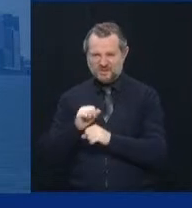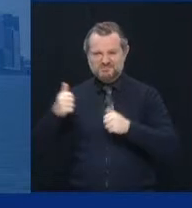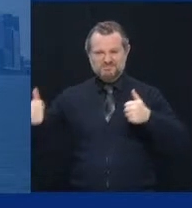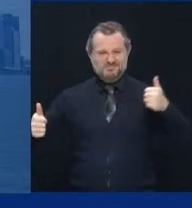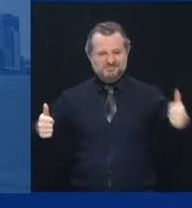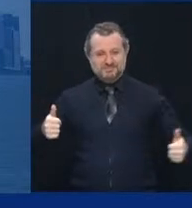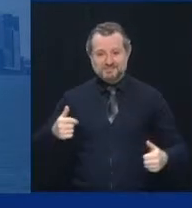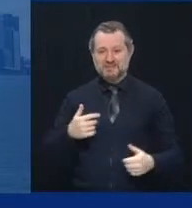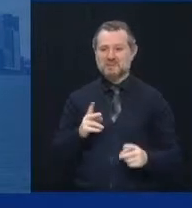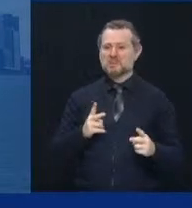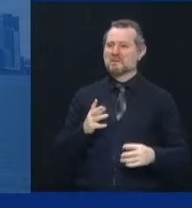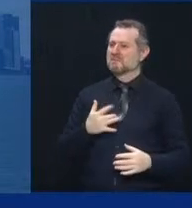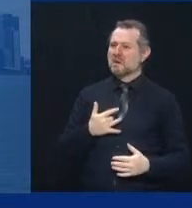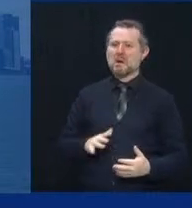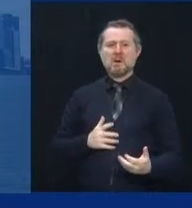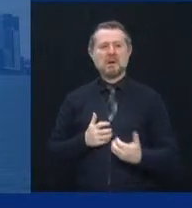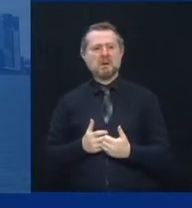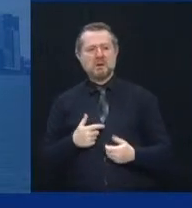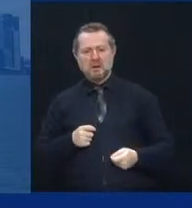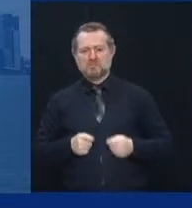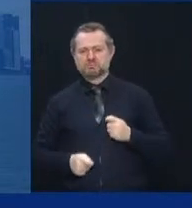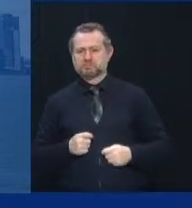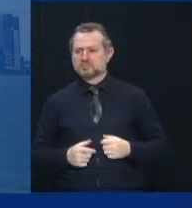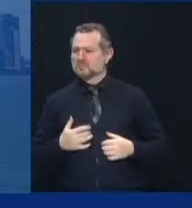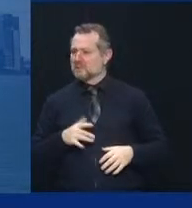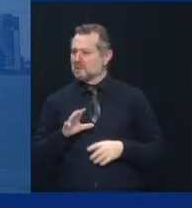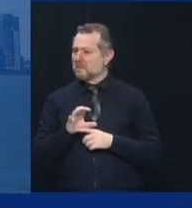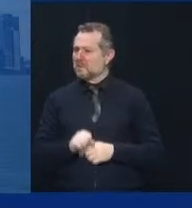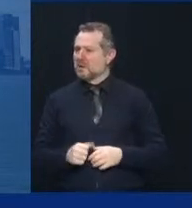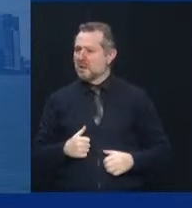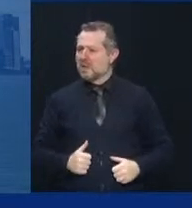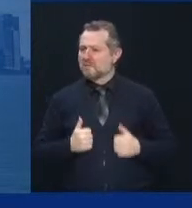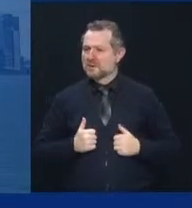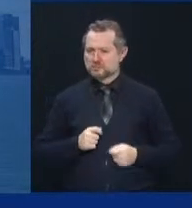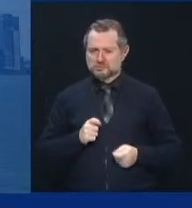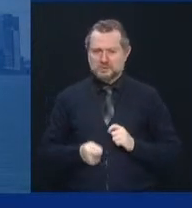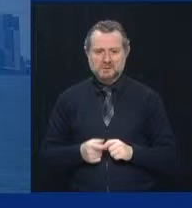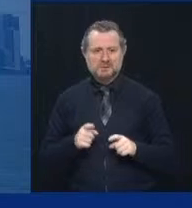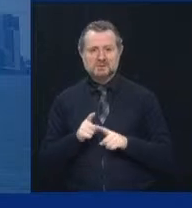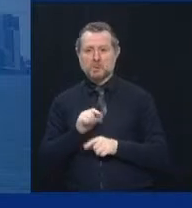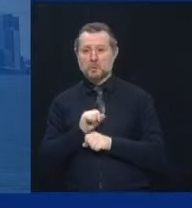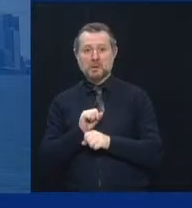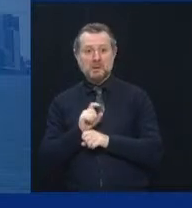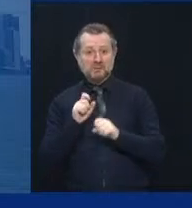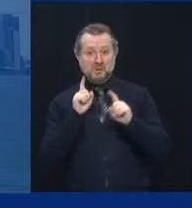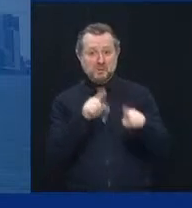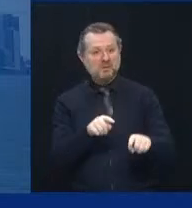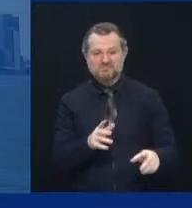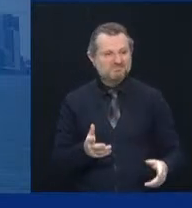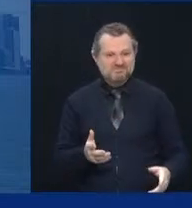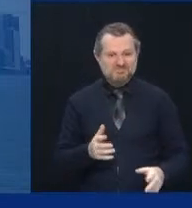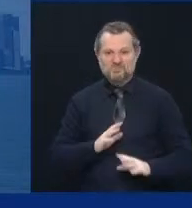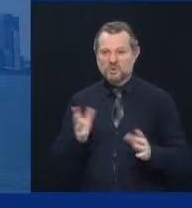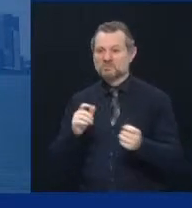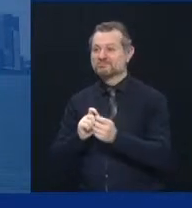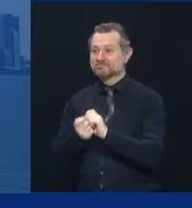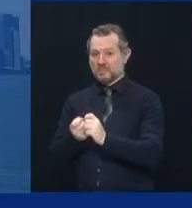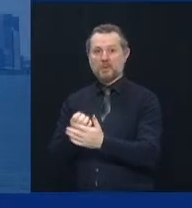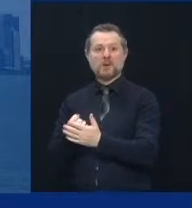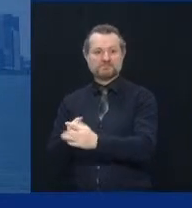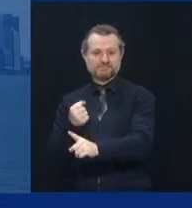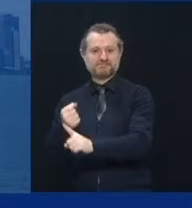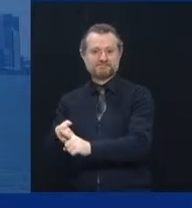a new way of working. And that is going to change the economy. We want to anticipate those changes, not deny